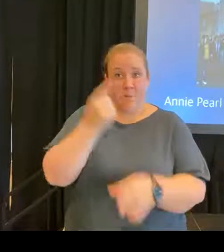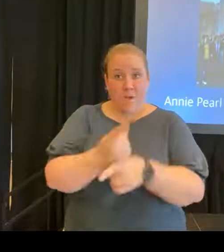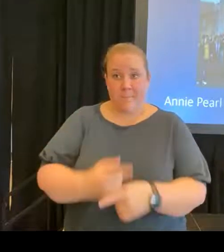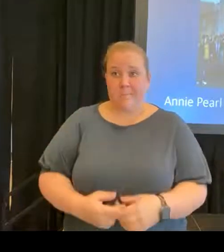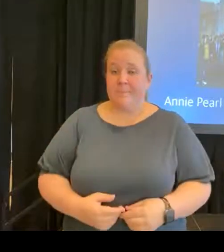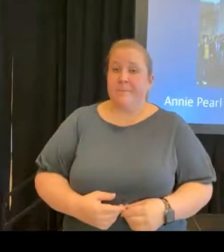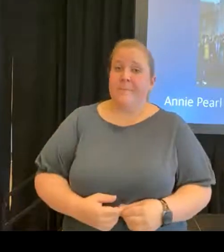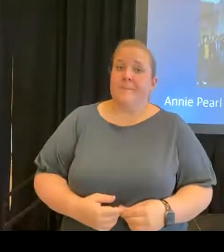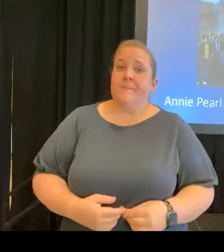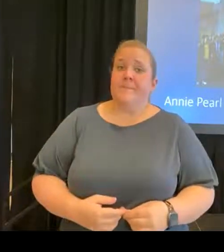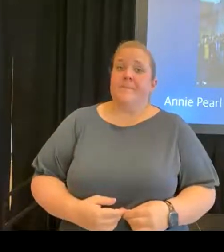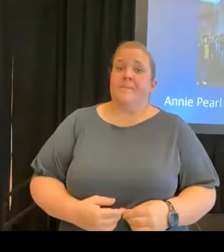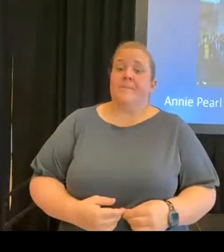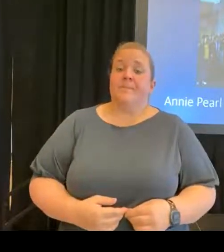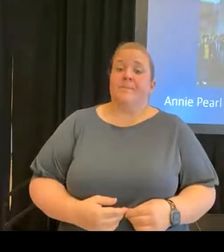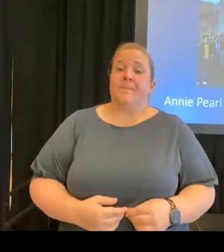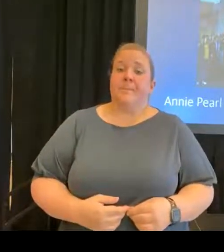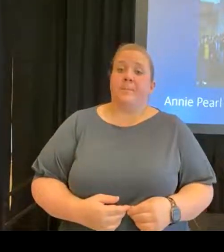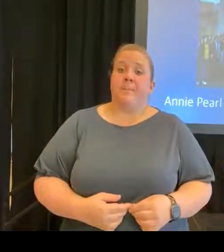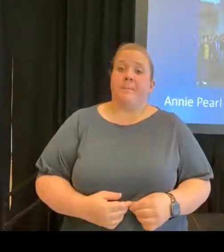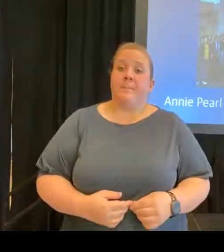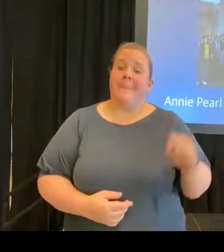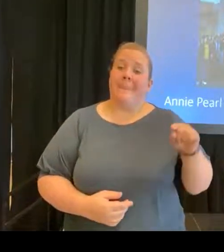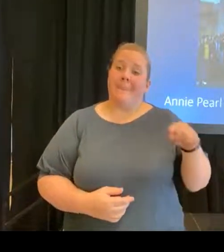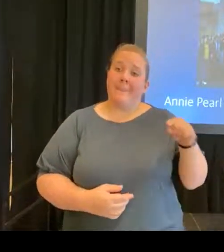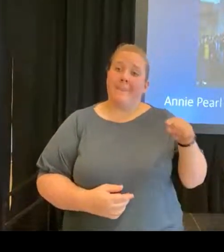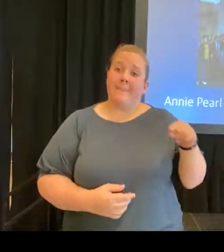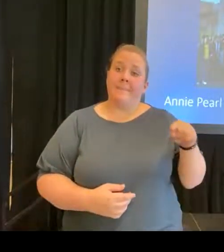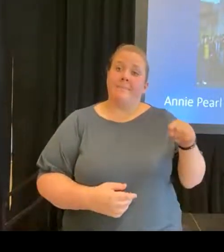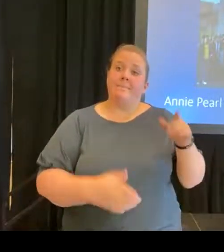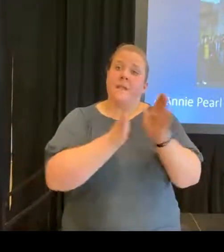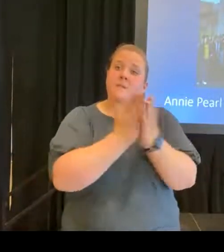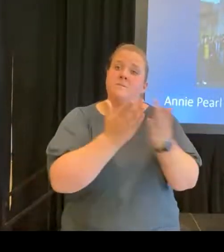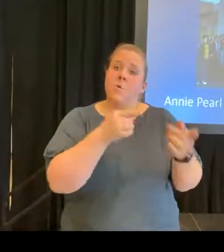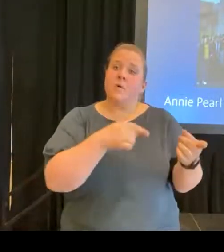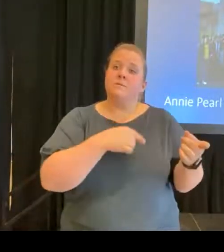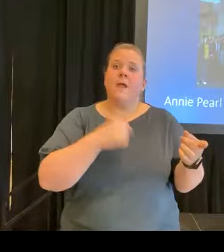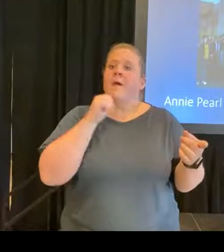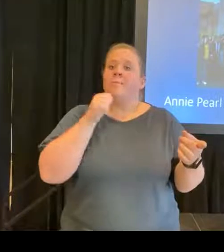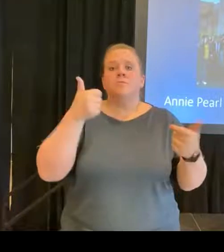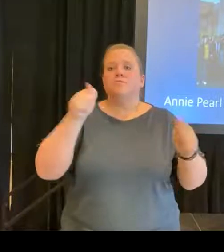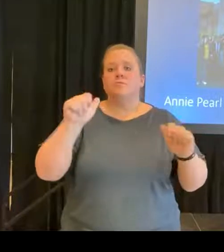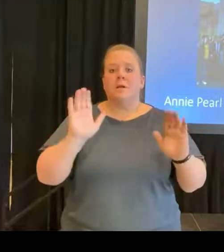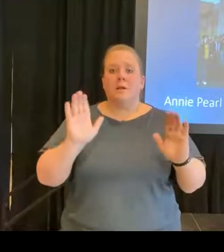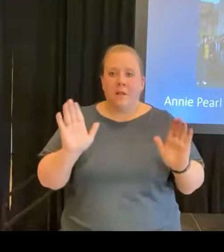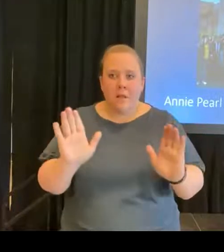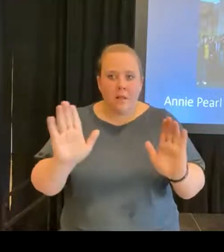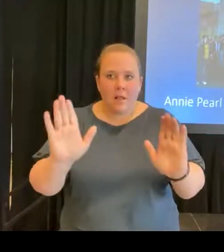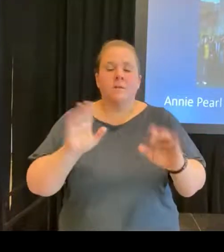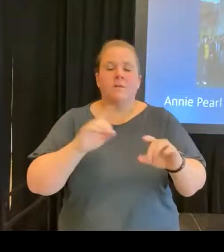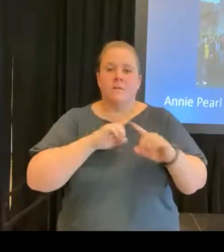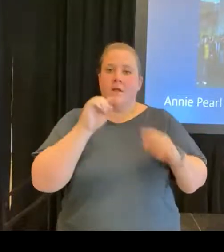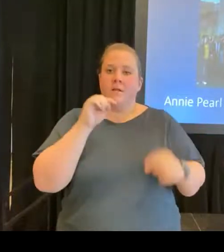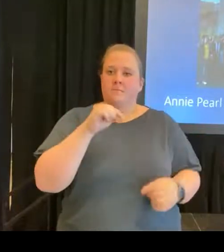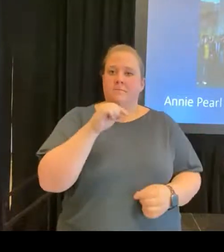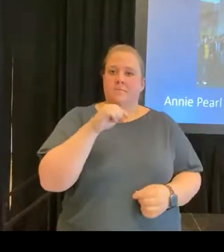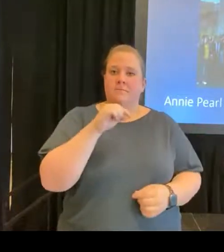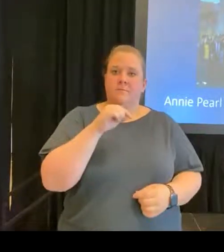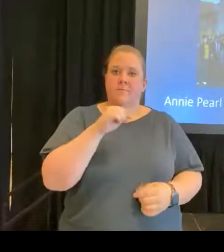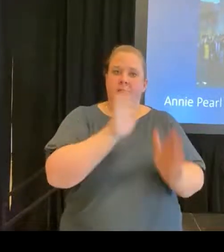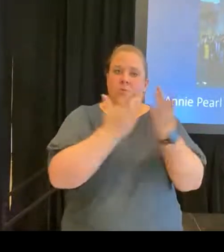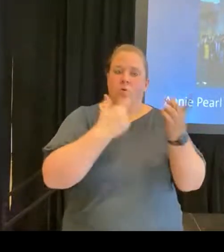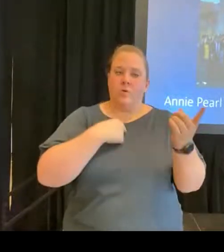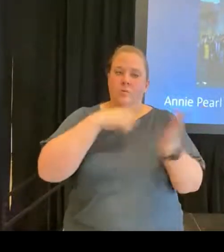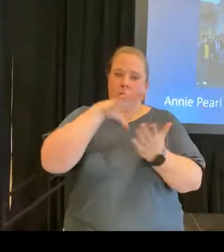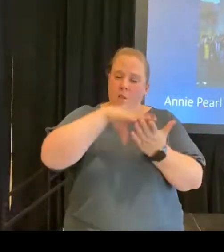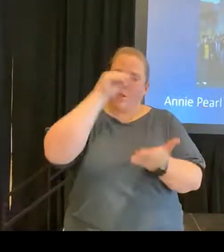But this is I'm not trying to push this, but this is where I